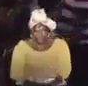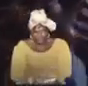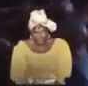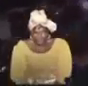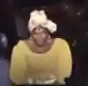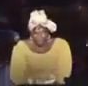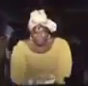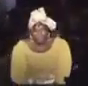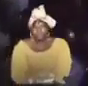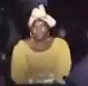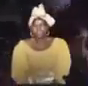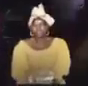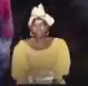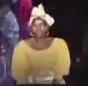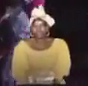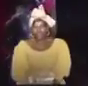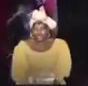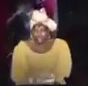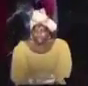be with you.